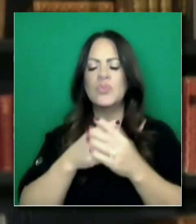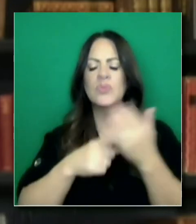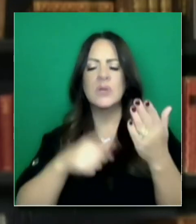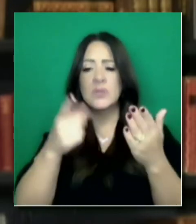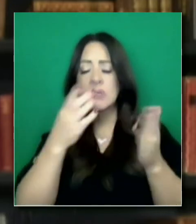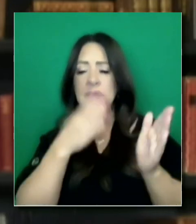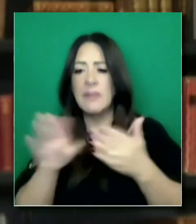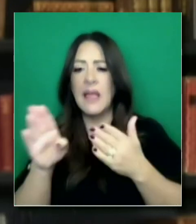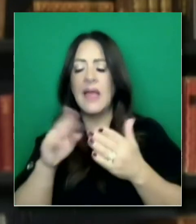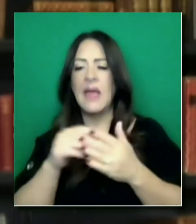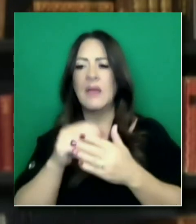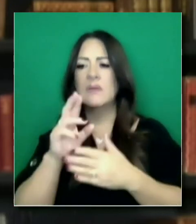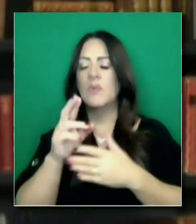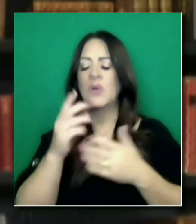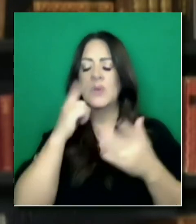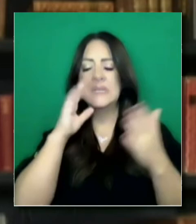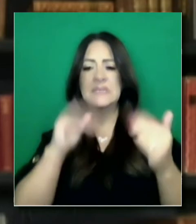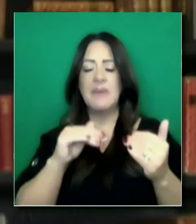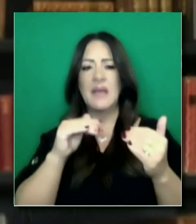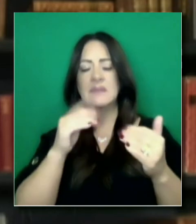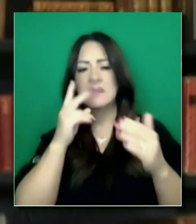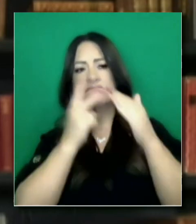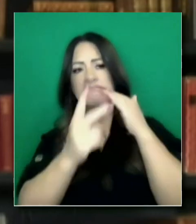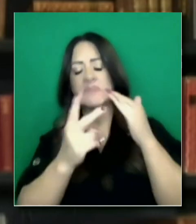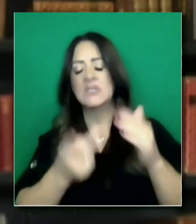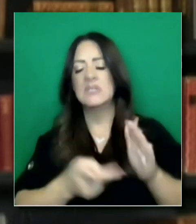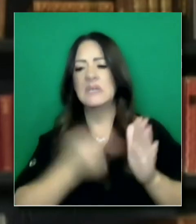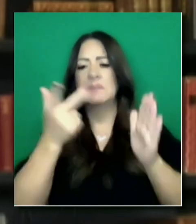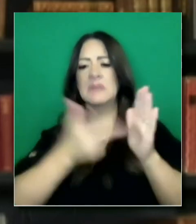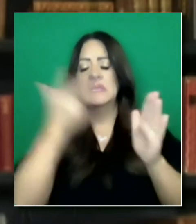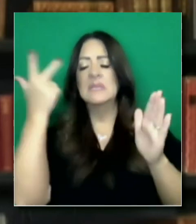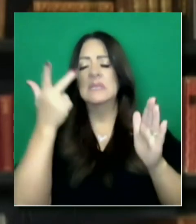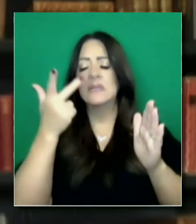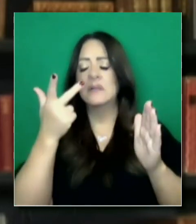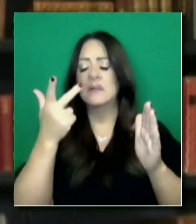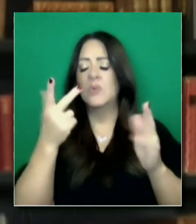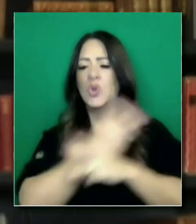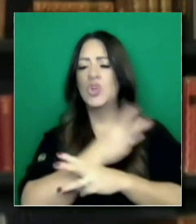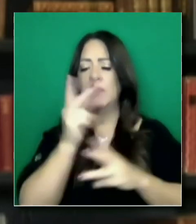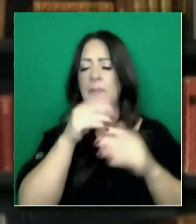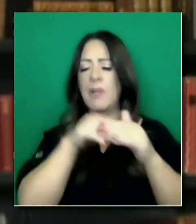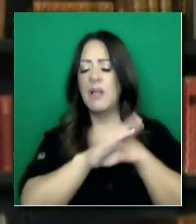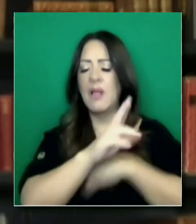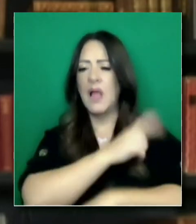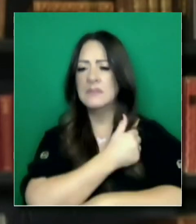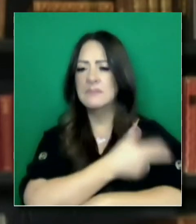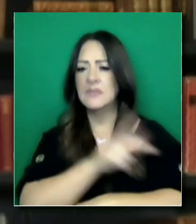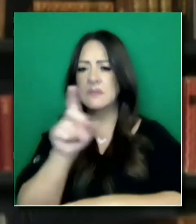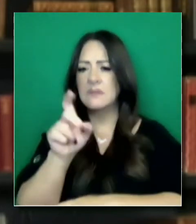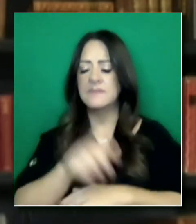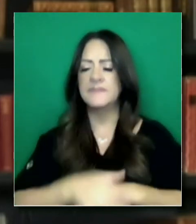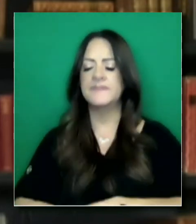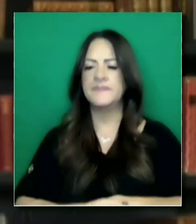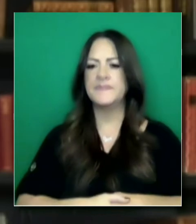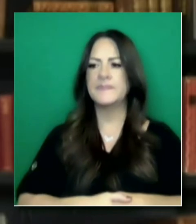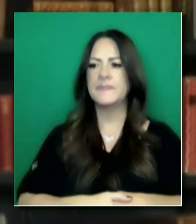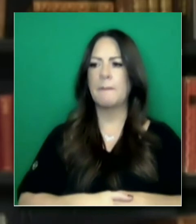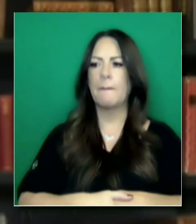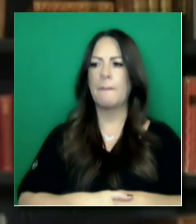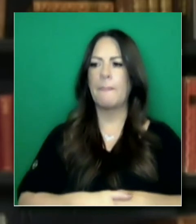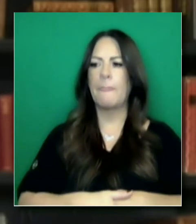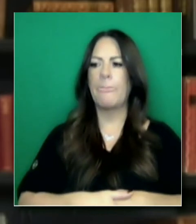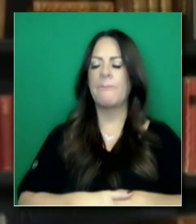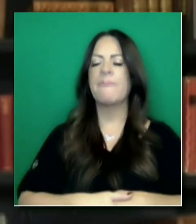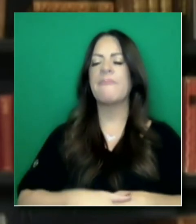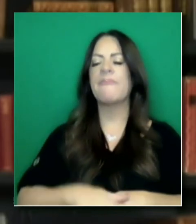a doubling of hospitalizations? Thank you. Yeah. So just on that front, we'll provide you, we'll get you